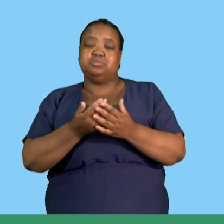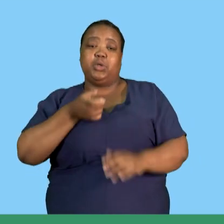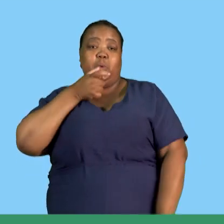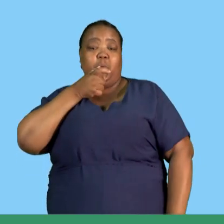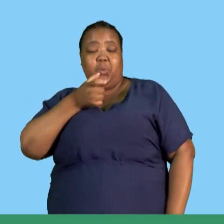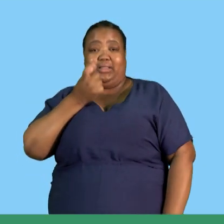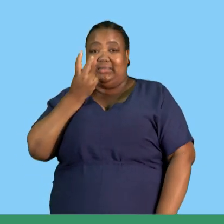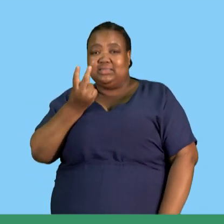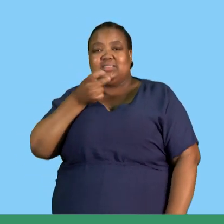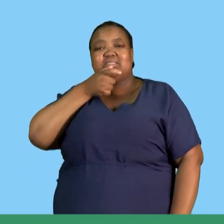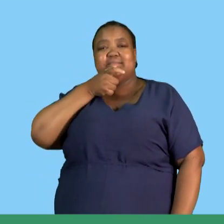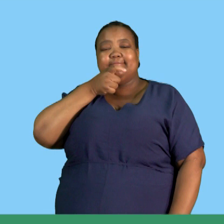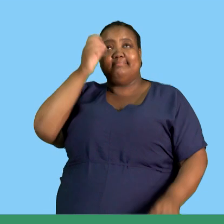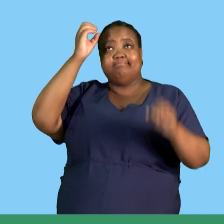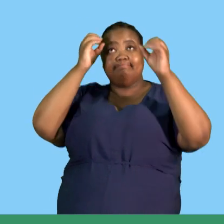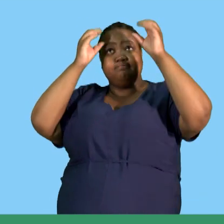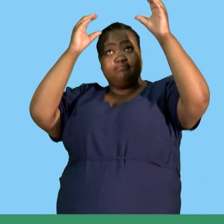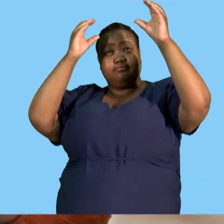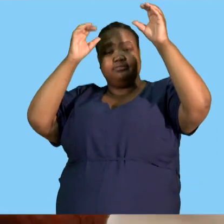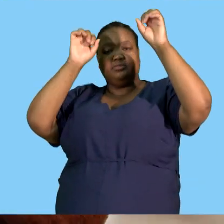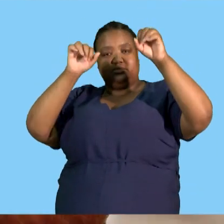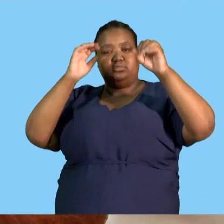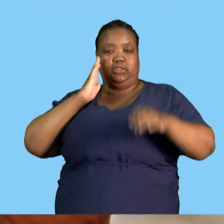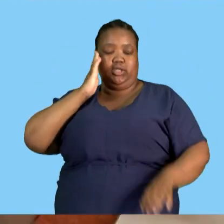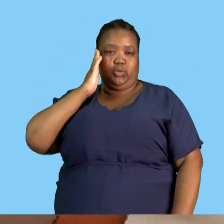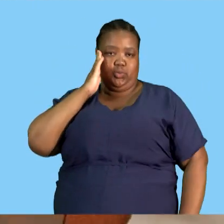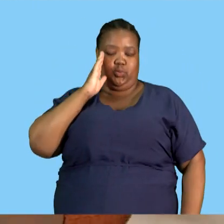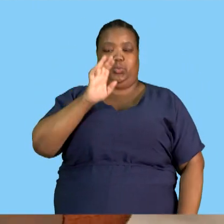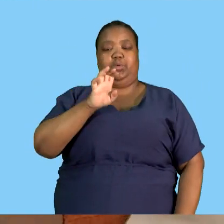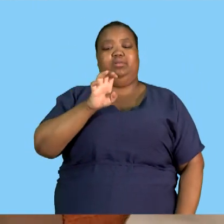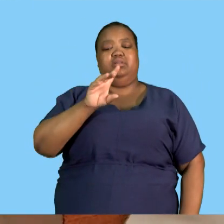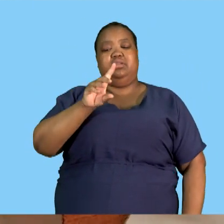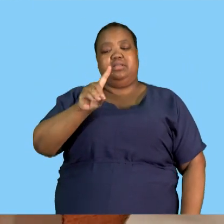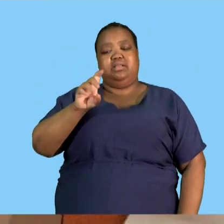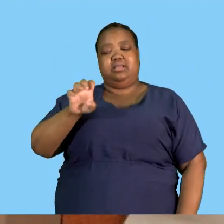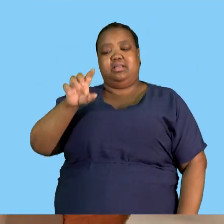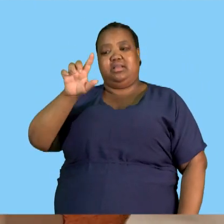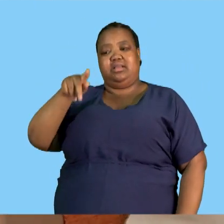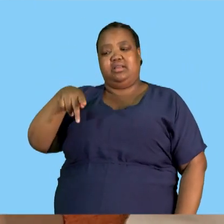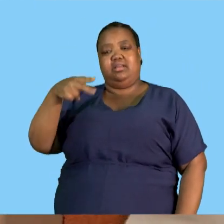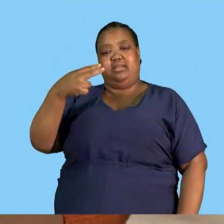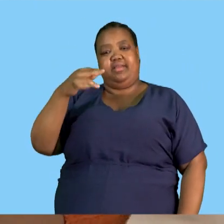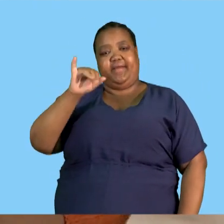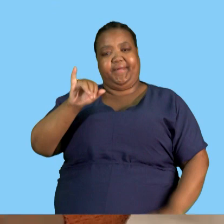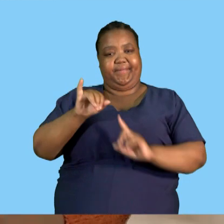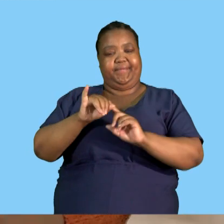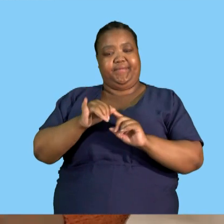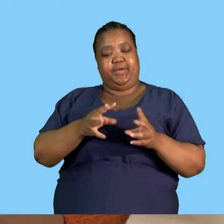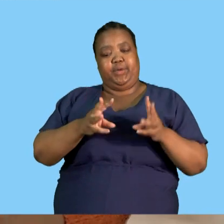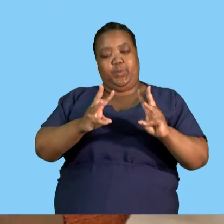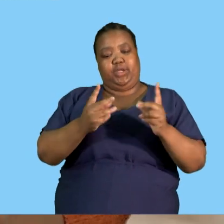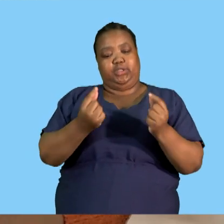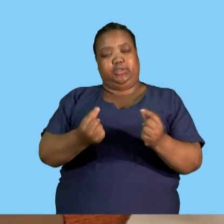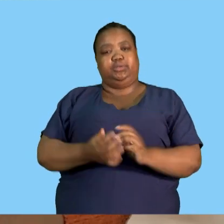see experts, that should give you at least a hint to say this is your Delphi technique. Right, let's move